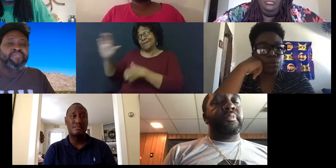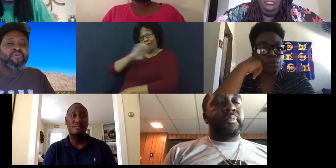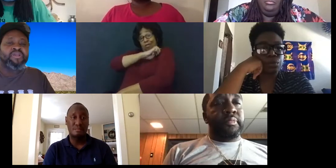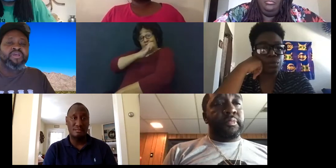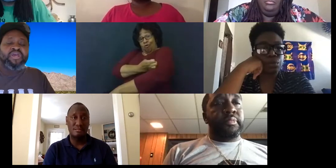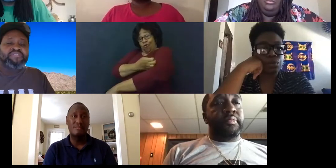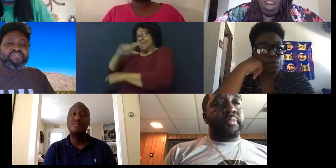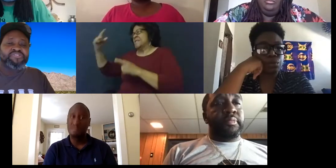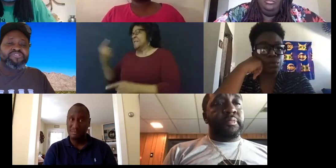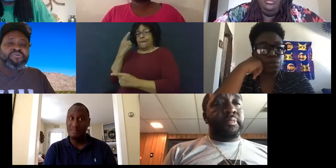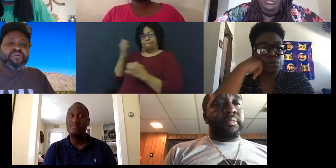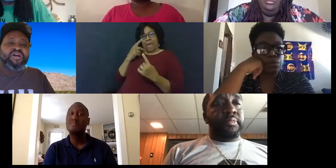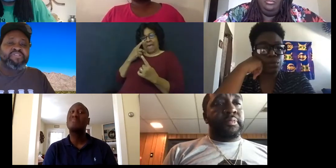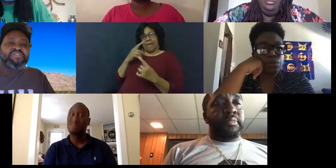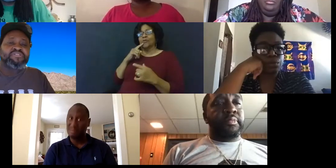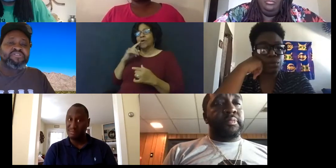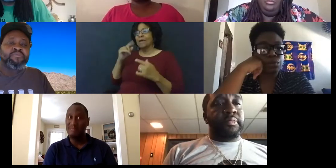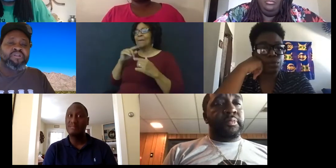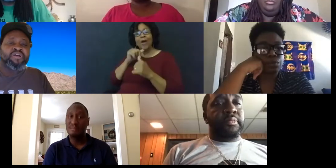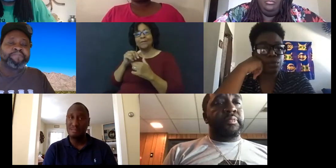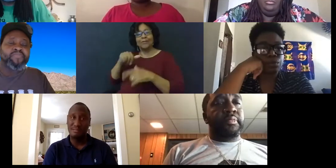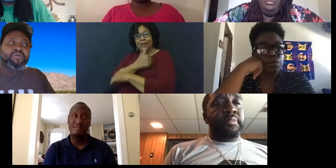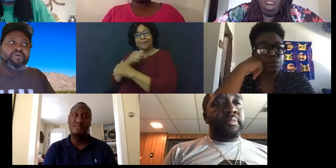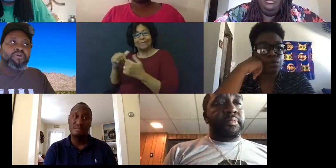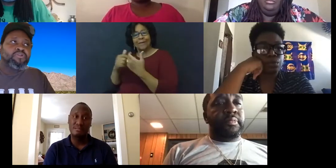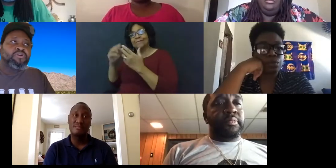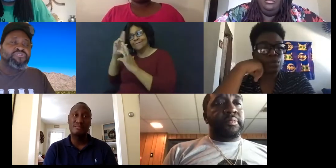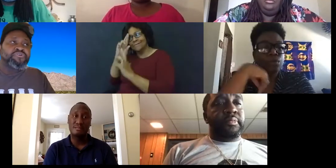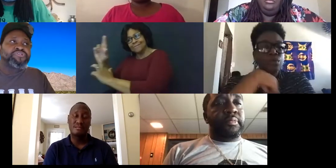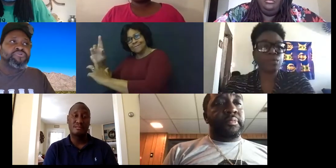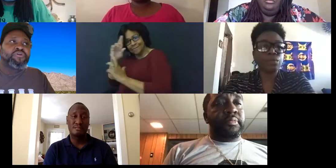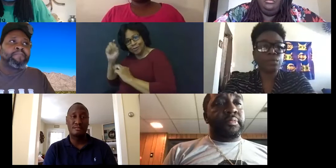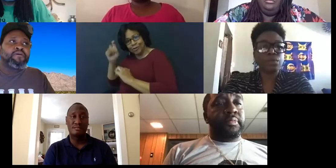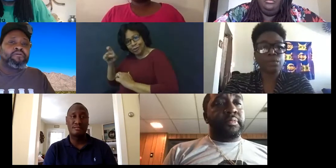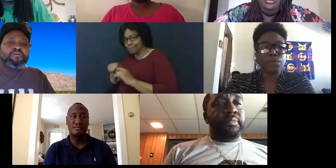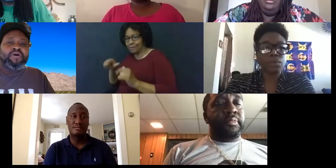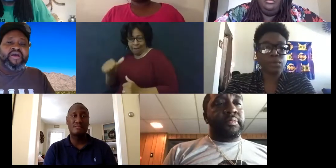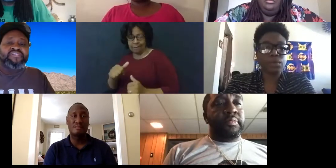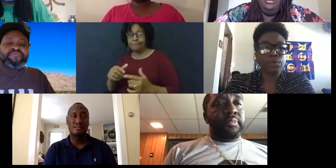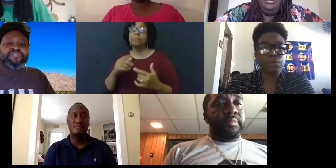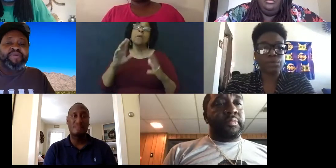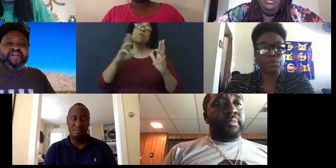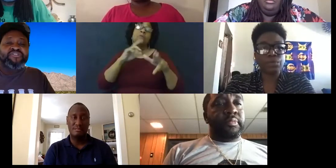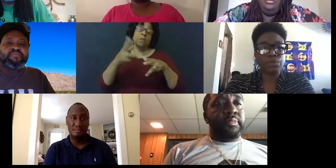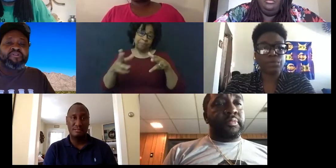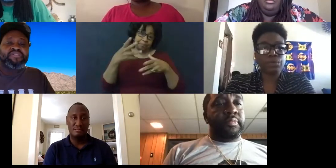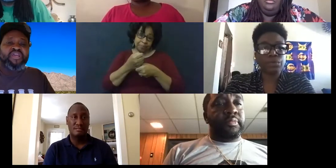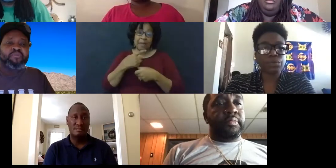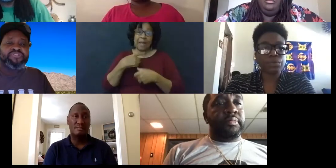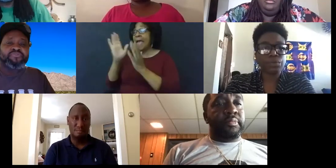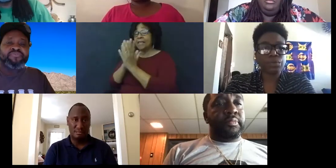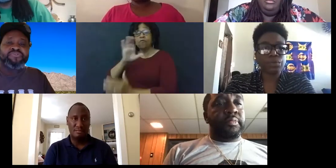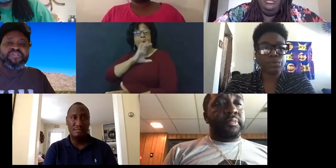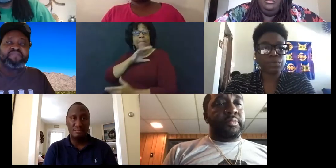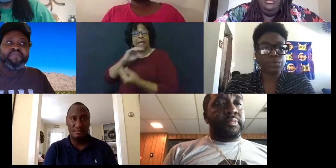about authority as much as just showing common decency to one another. Long story short, you know, I asked him for his badge number and his name,